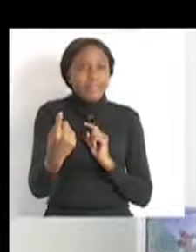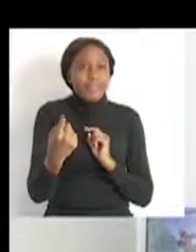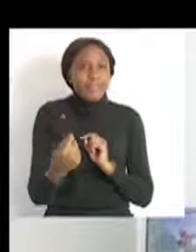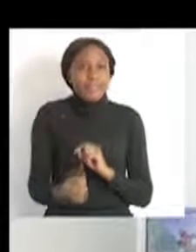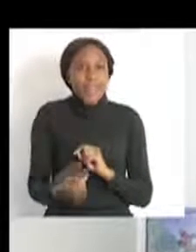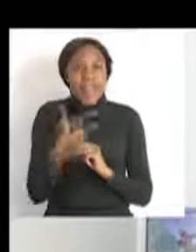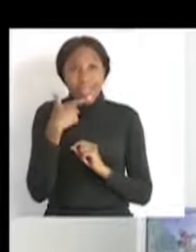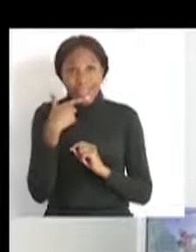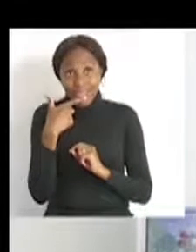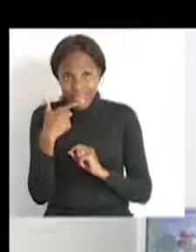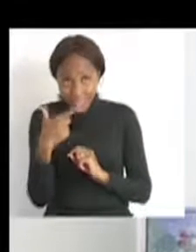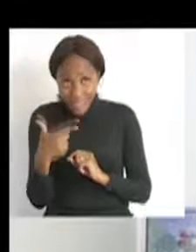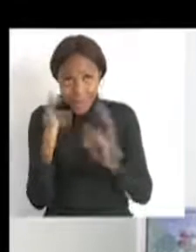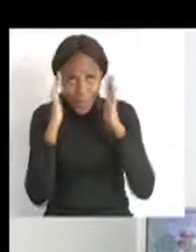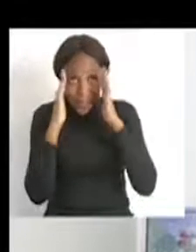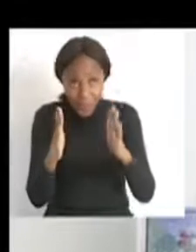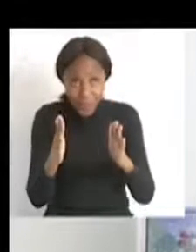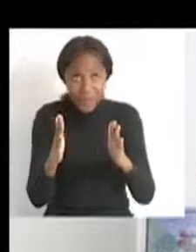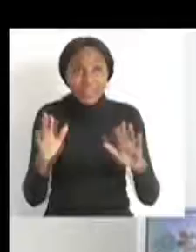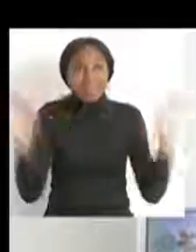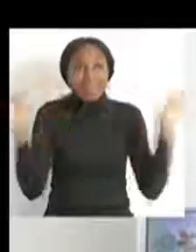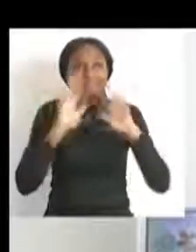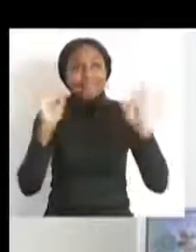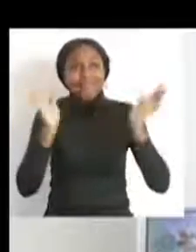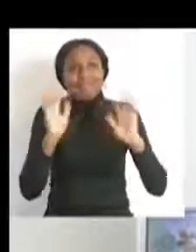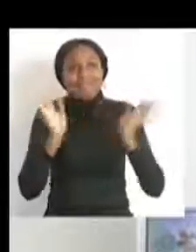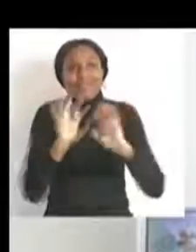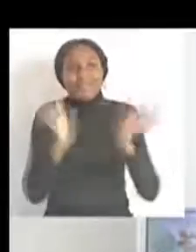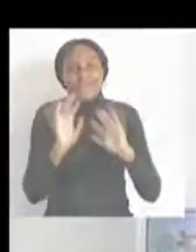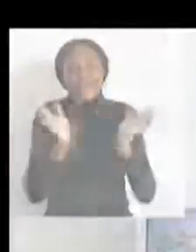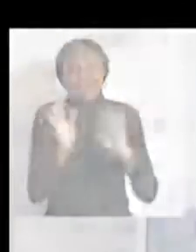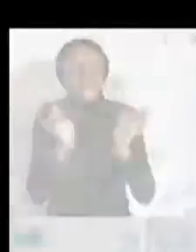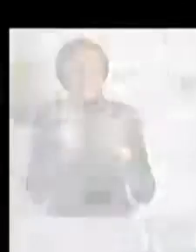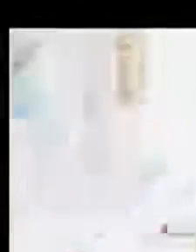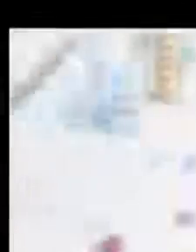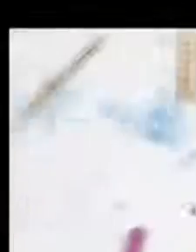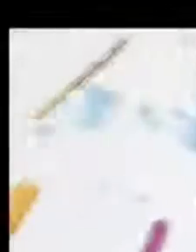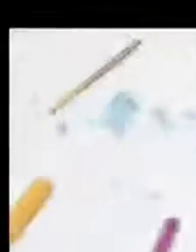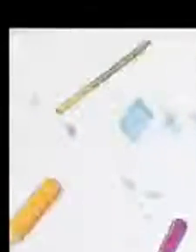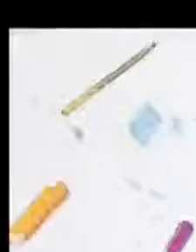you for listening, grade 4s. Have a nice day. Bye.